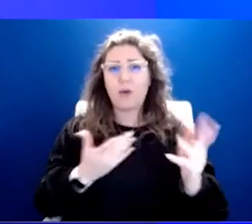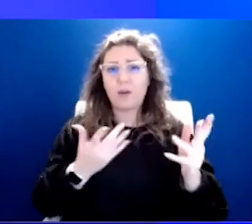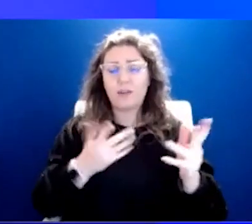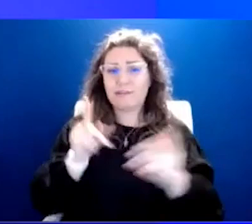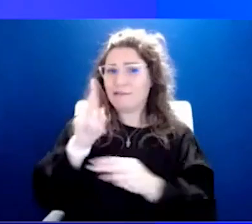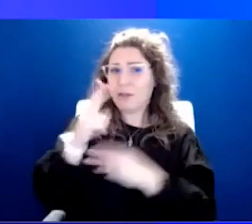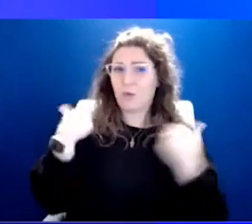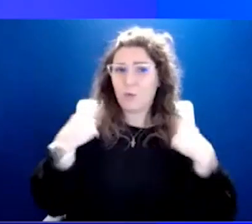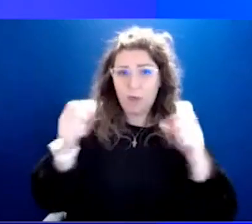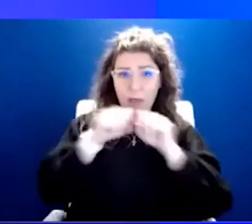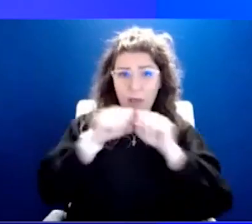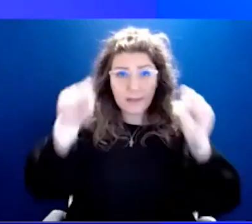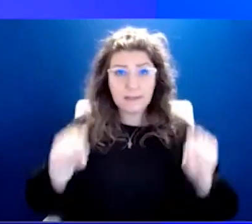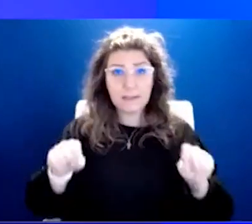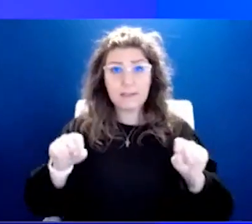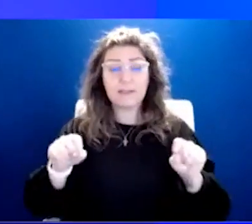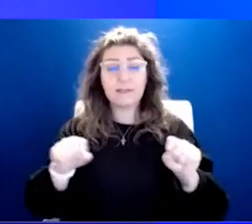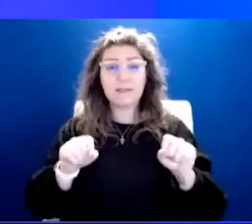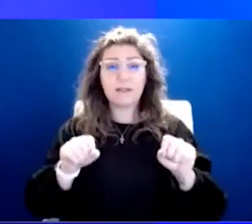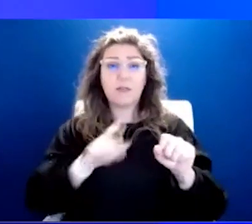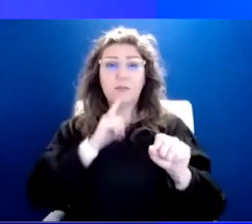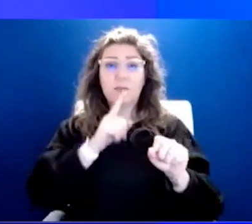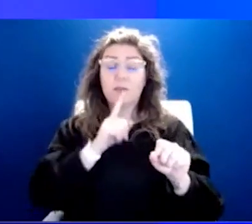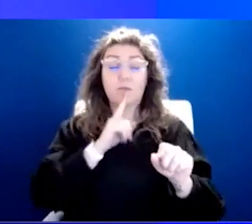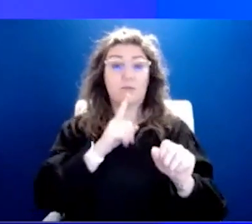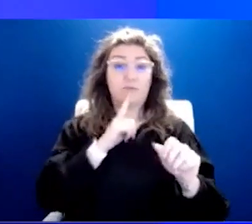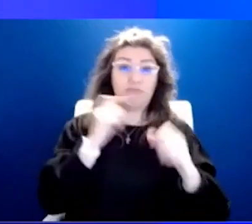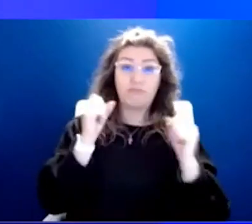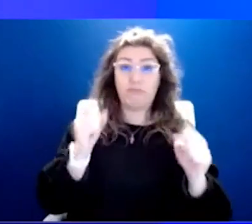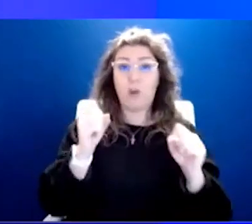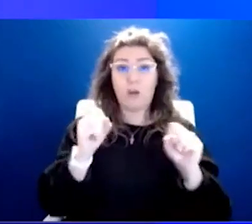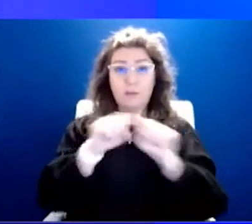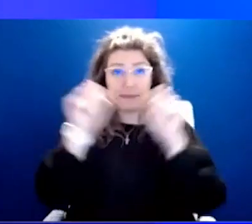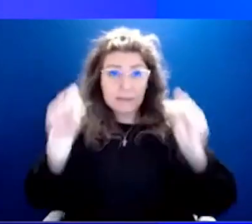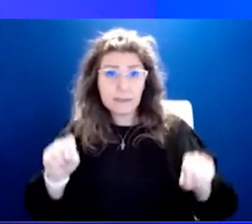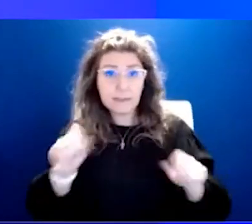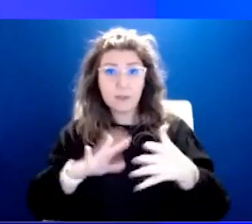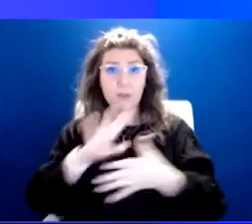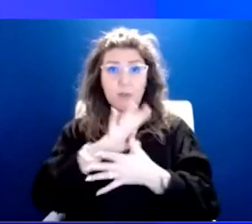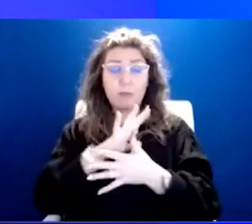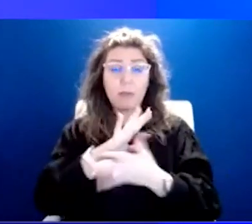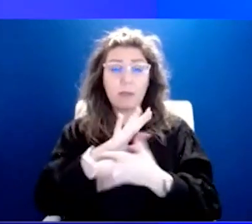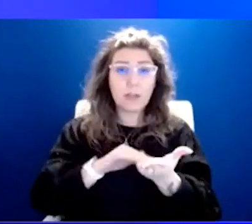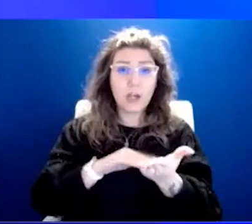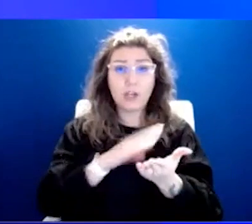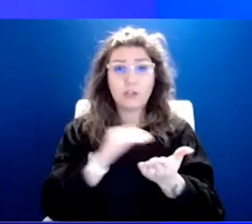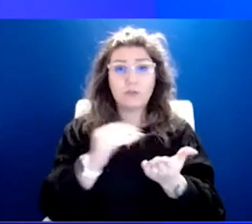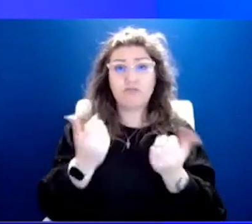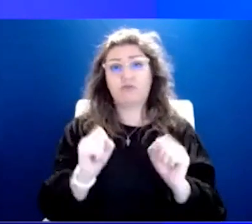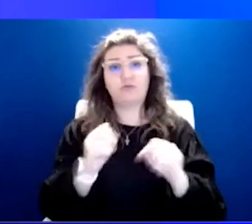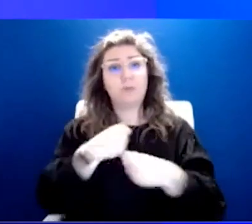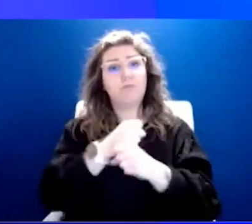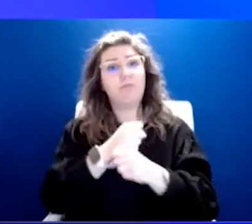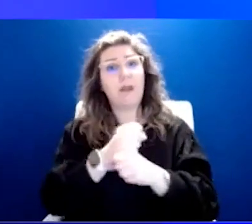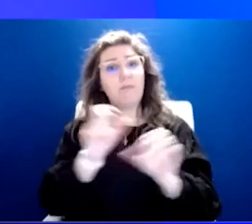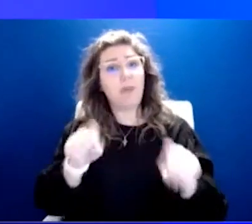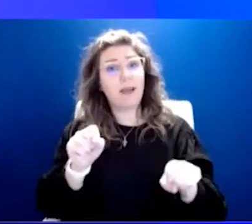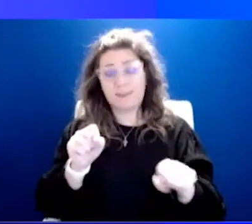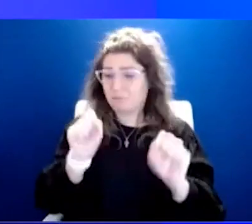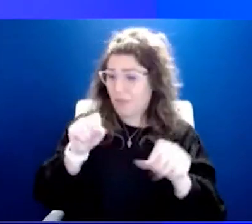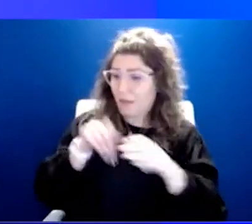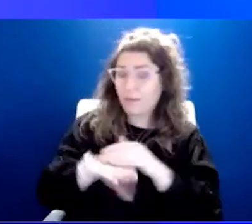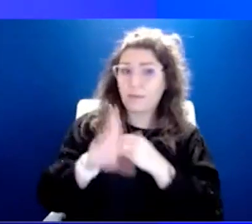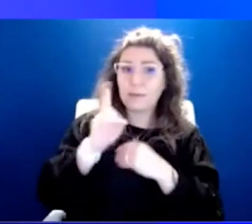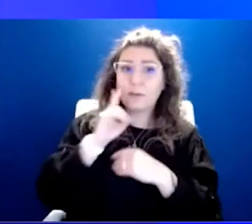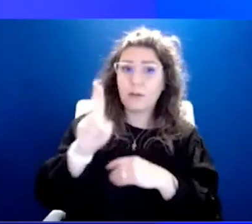we have a very robust system of primary care, and we try and make it possible for you to get in to see your own doctor that